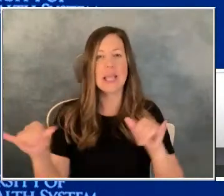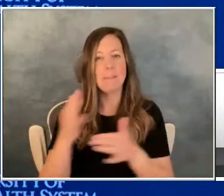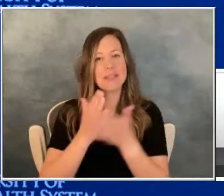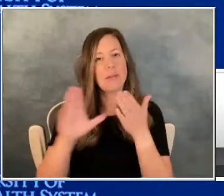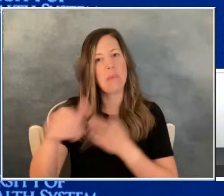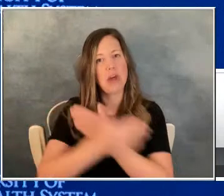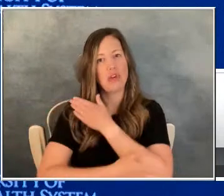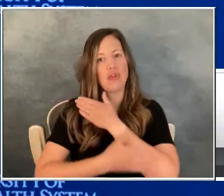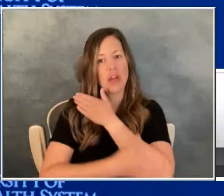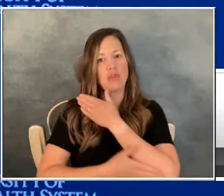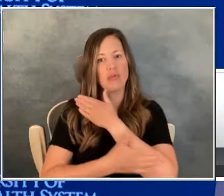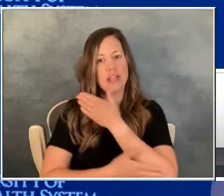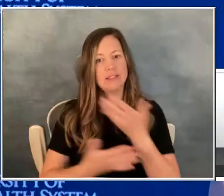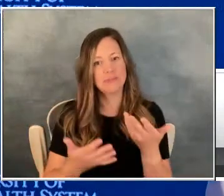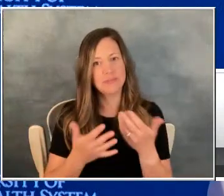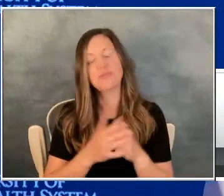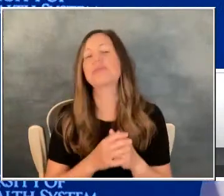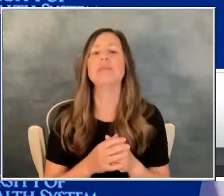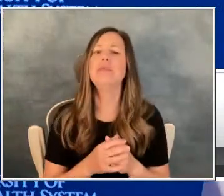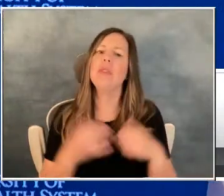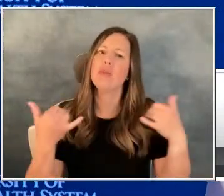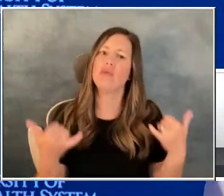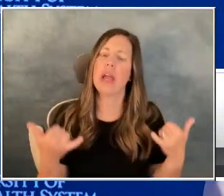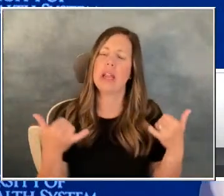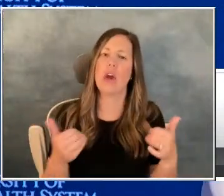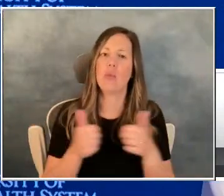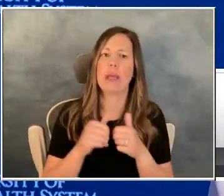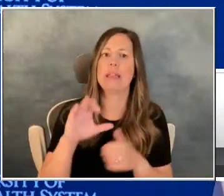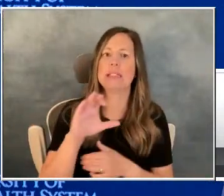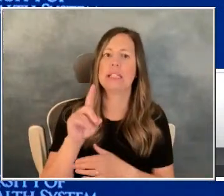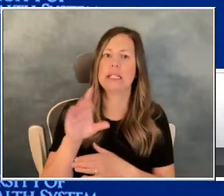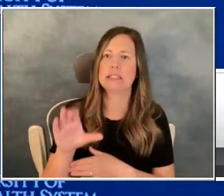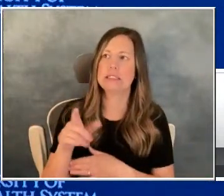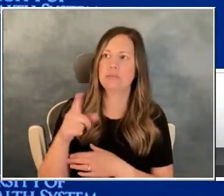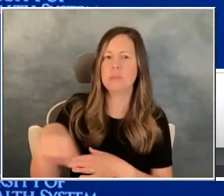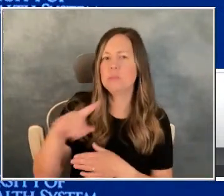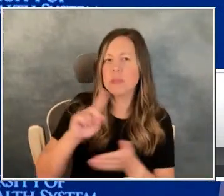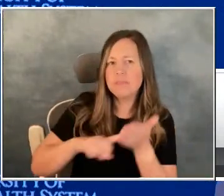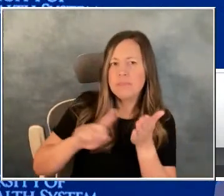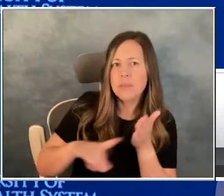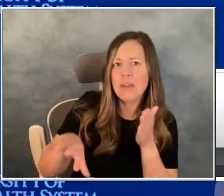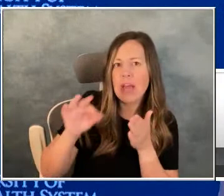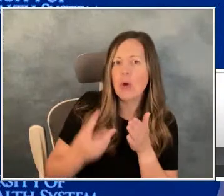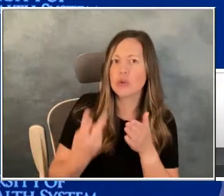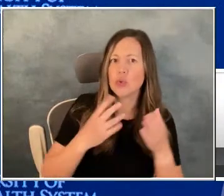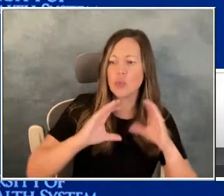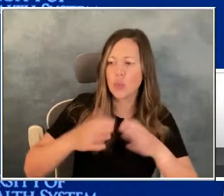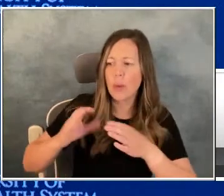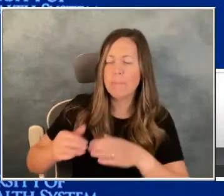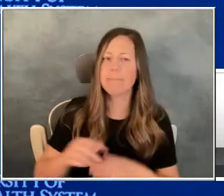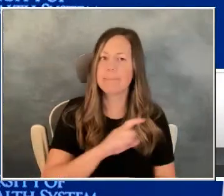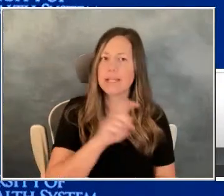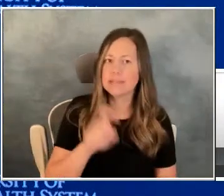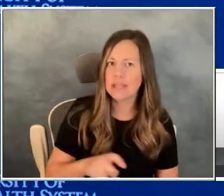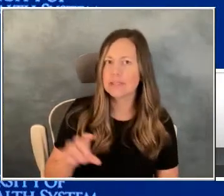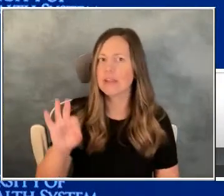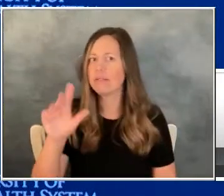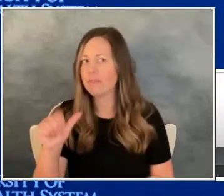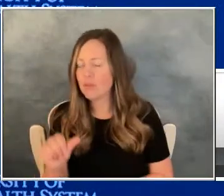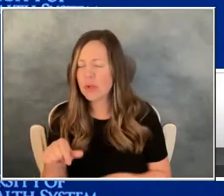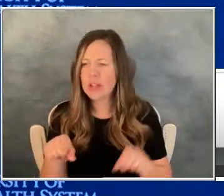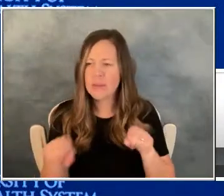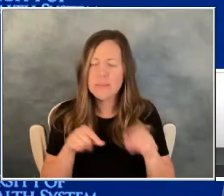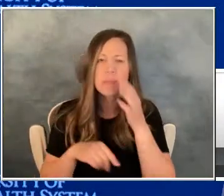some countries that neighbor us. Right now, what the CDC found was that there were 2 groups, like you said, one in Texas and one in Florida, that